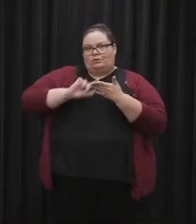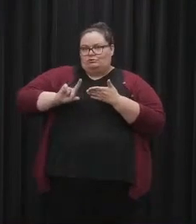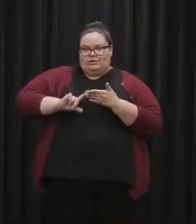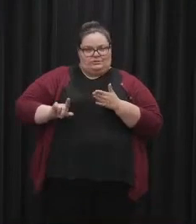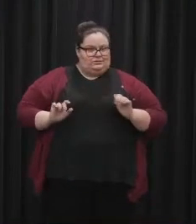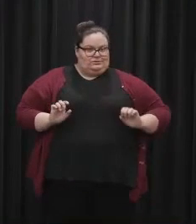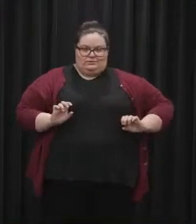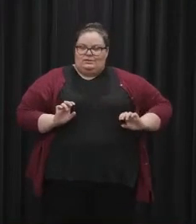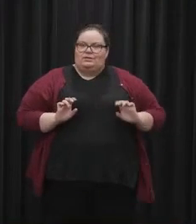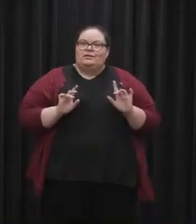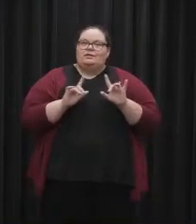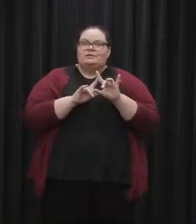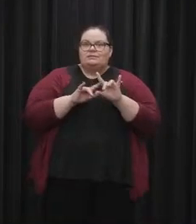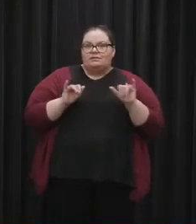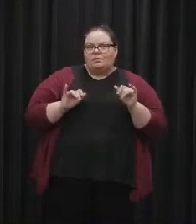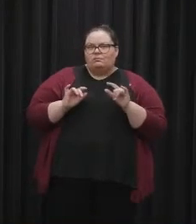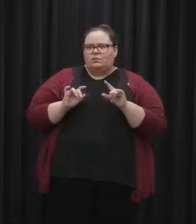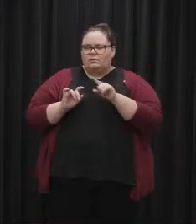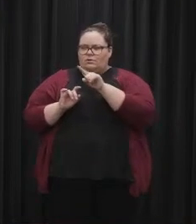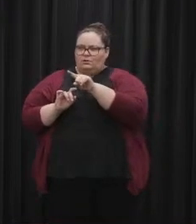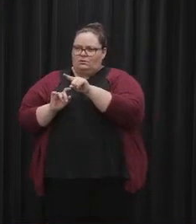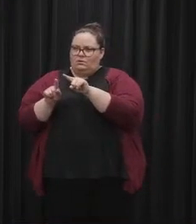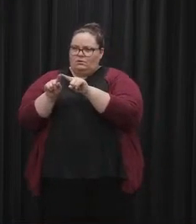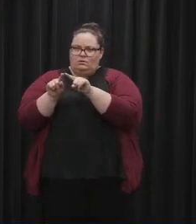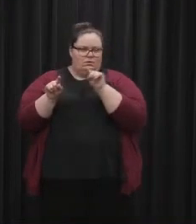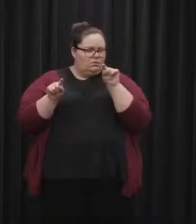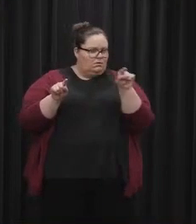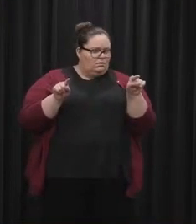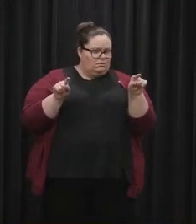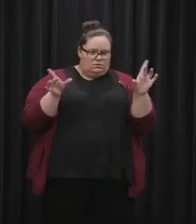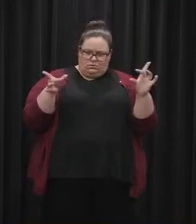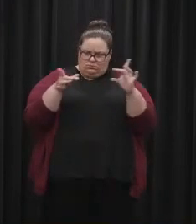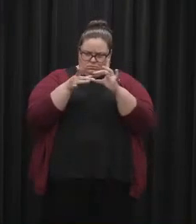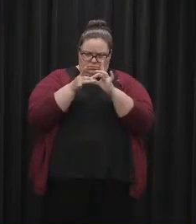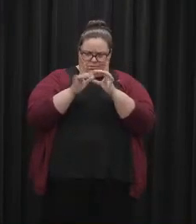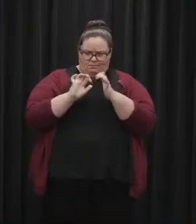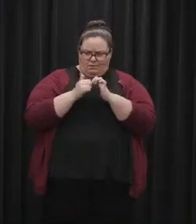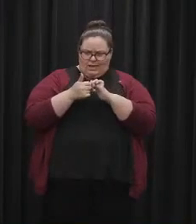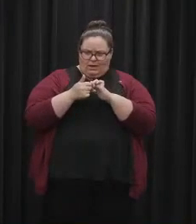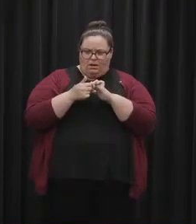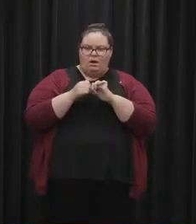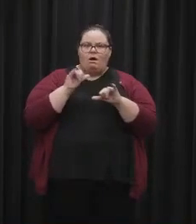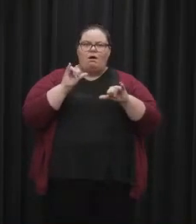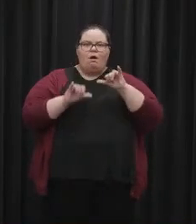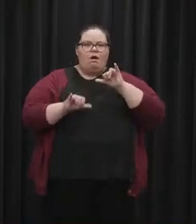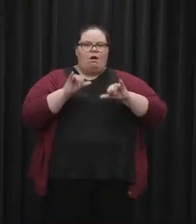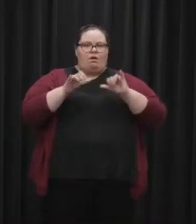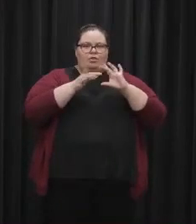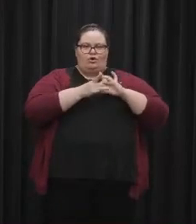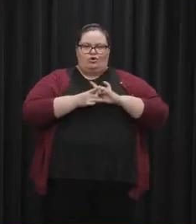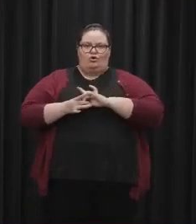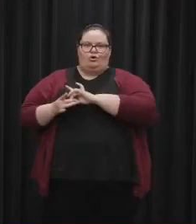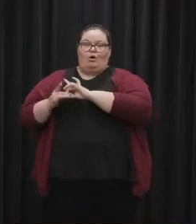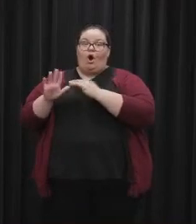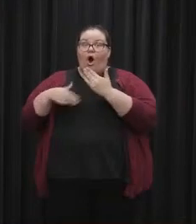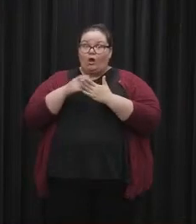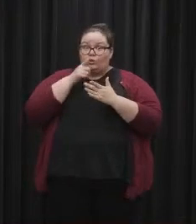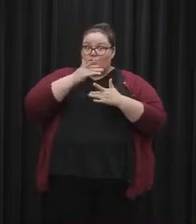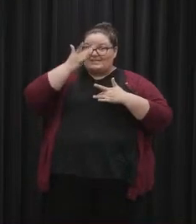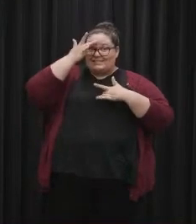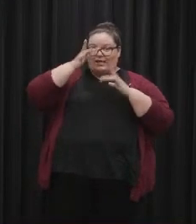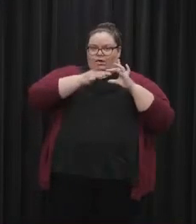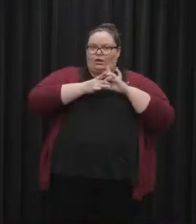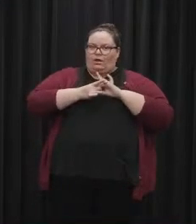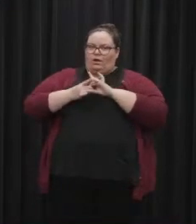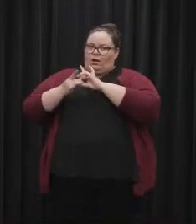tracing, but also making the connections between the different contacts to make sure that they are in fact all related as opposed to